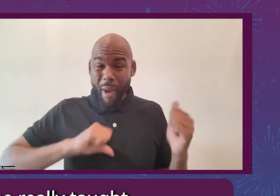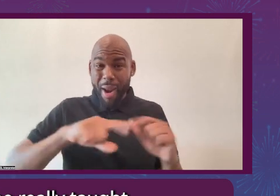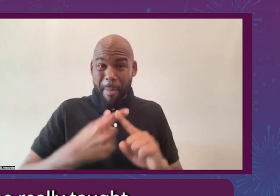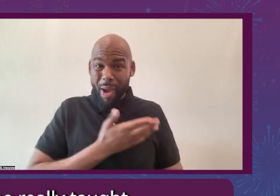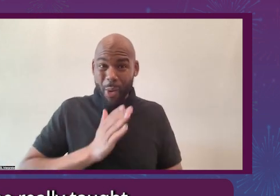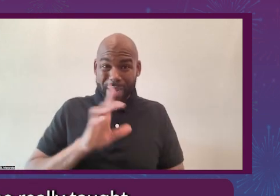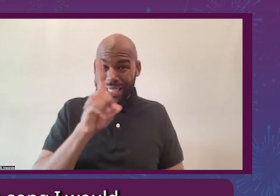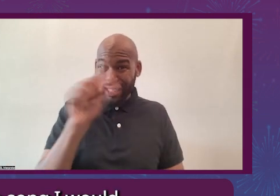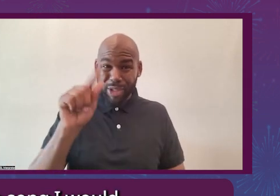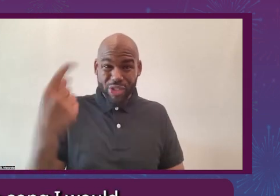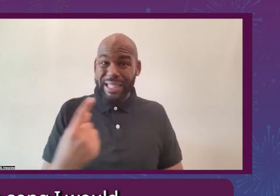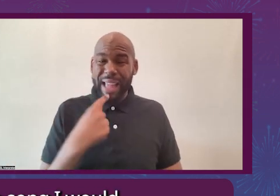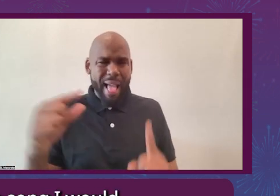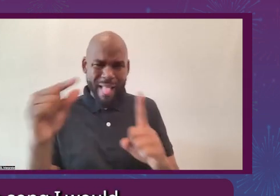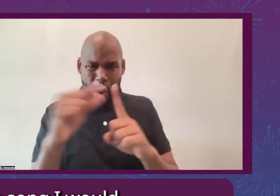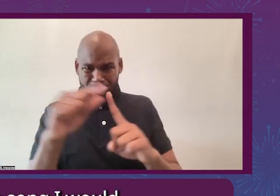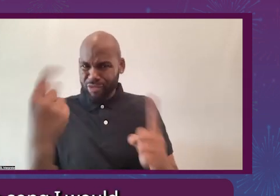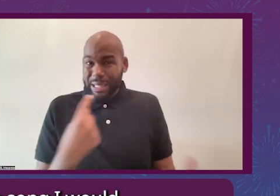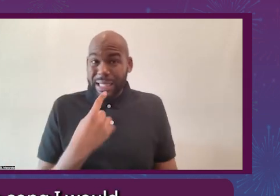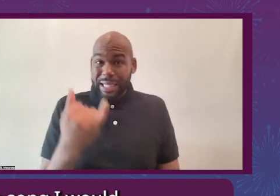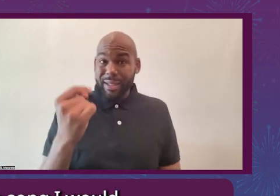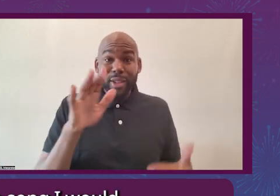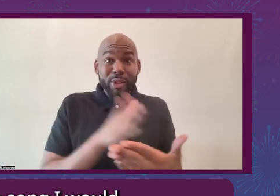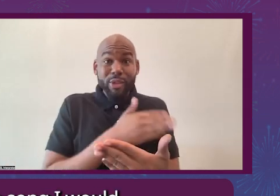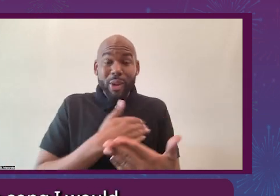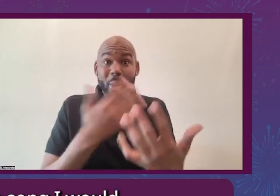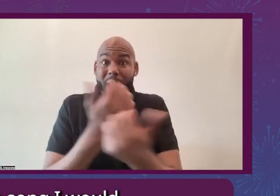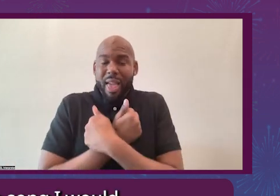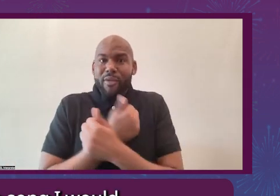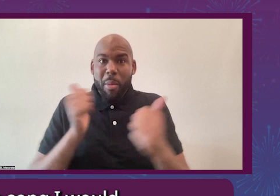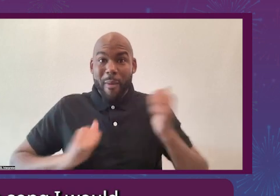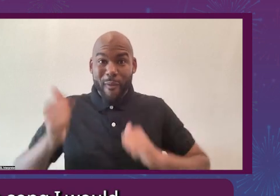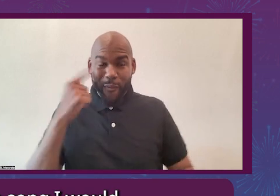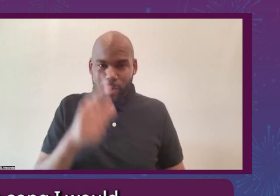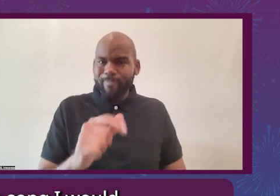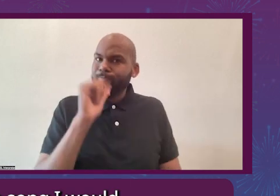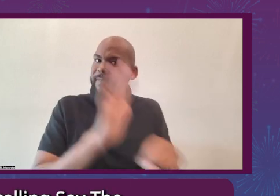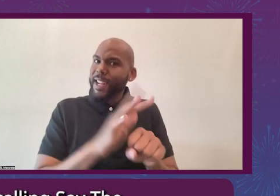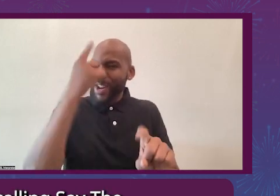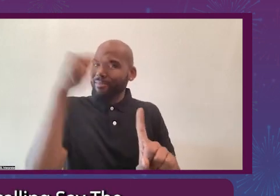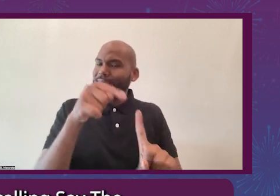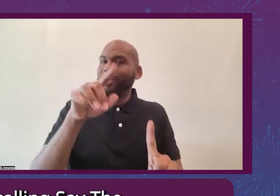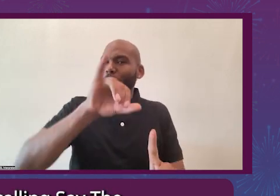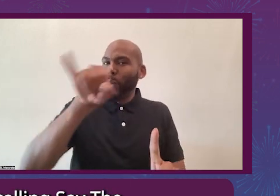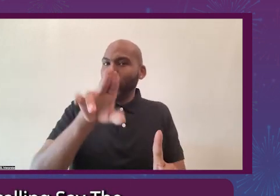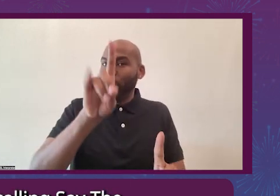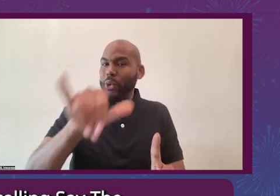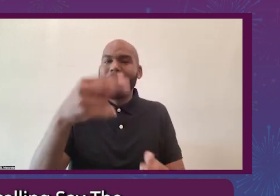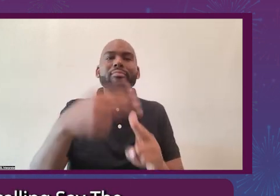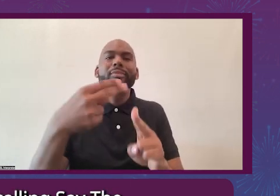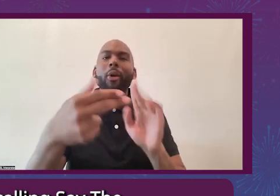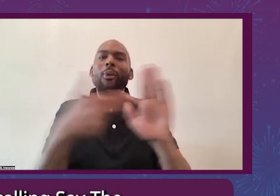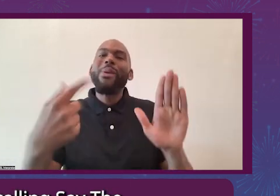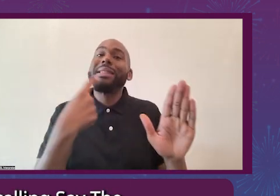and proud about our disability and to just say the word. So the song I would love to perform for you tonight and to dedicate to Judy Heumann is a